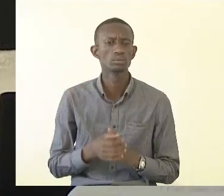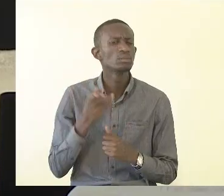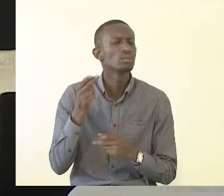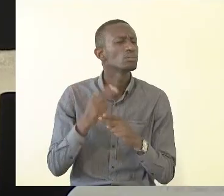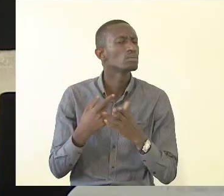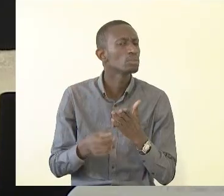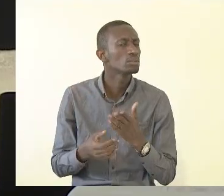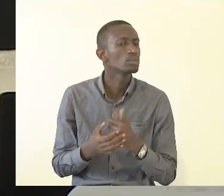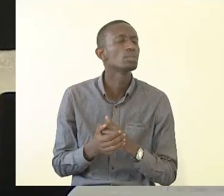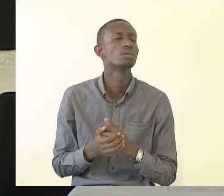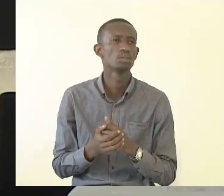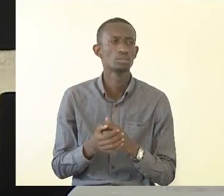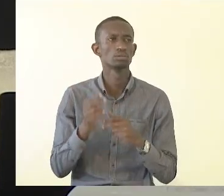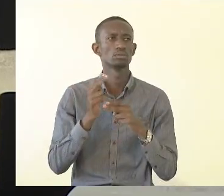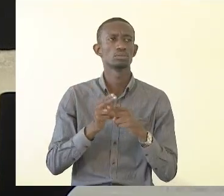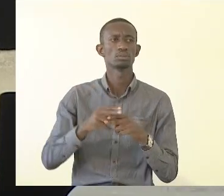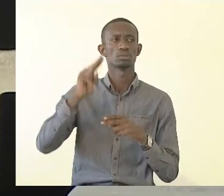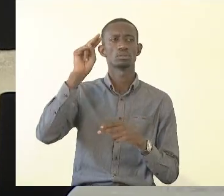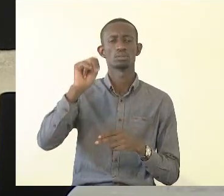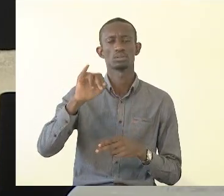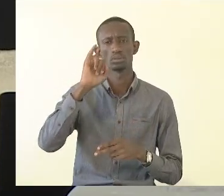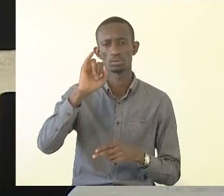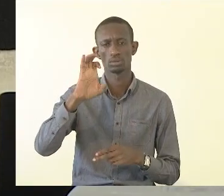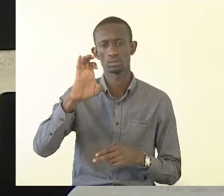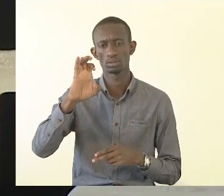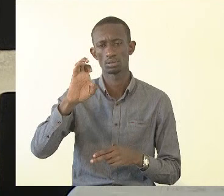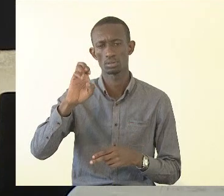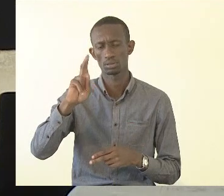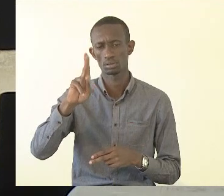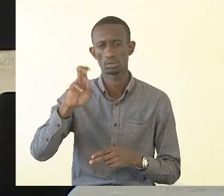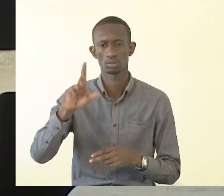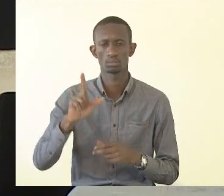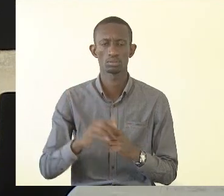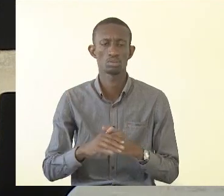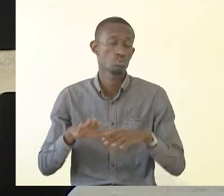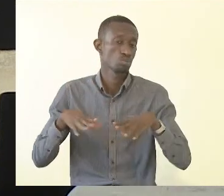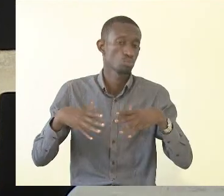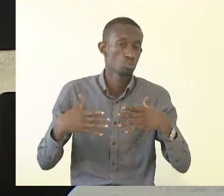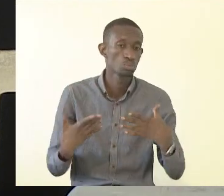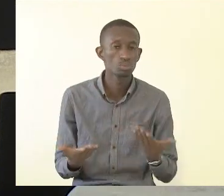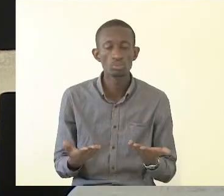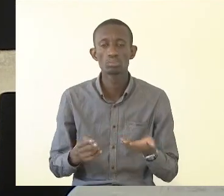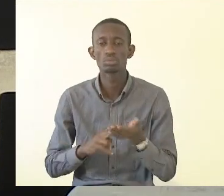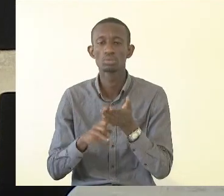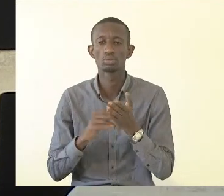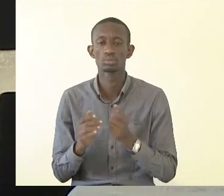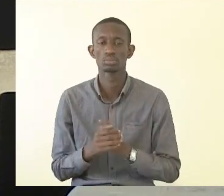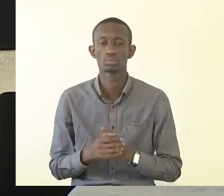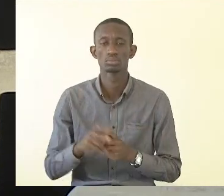nickel. Nickel catalyst, or you can use either palladium